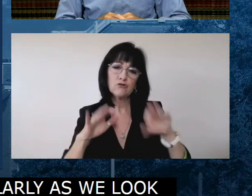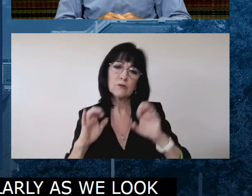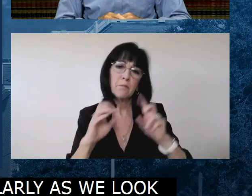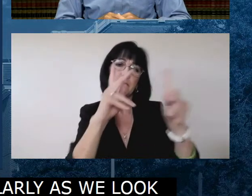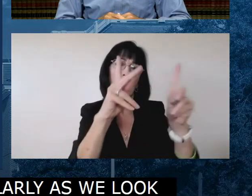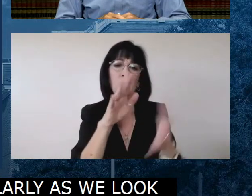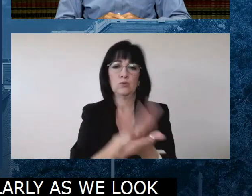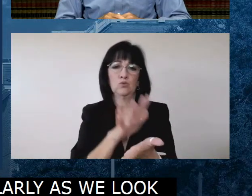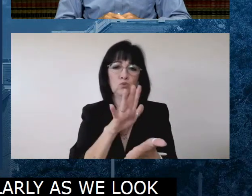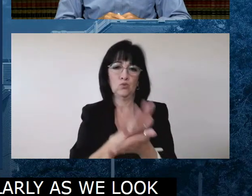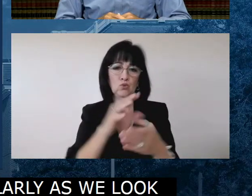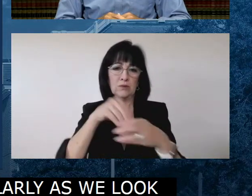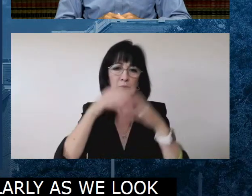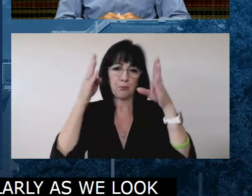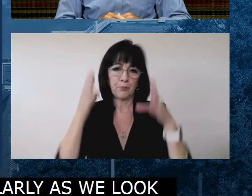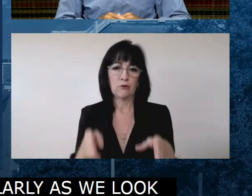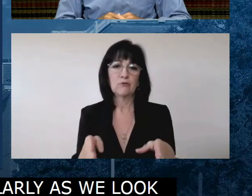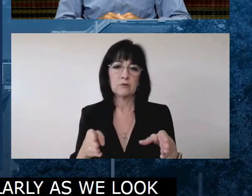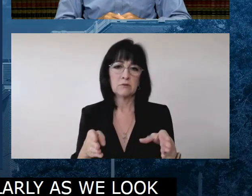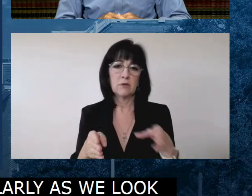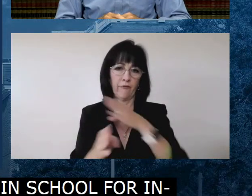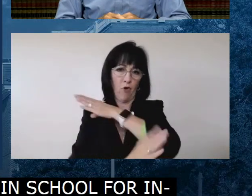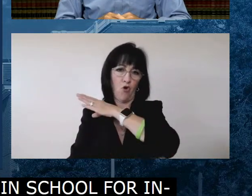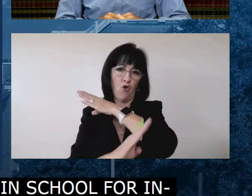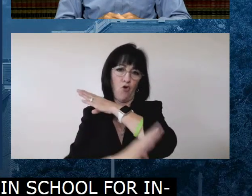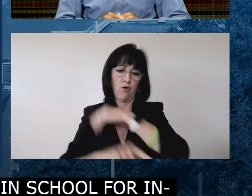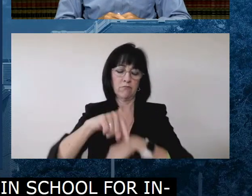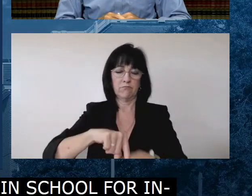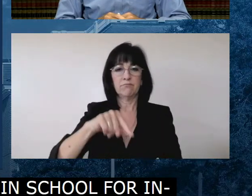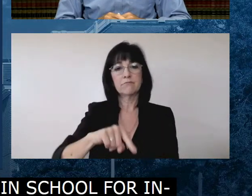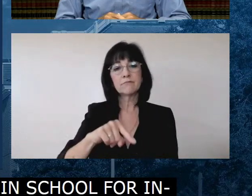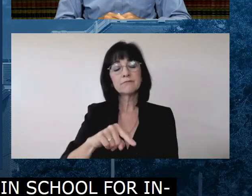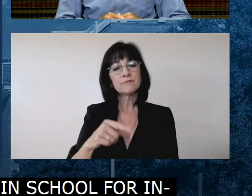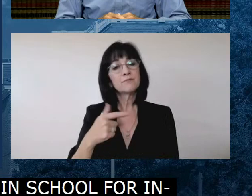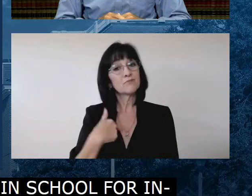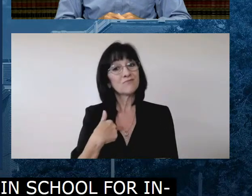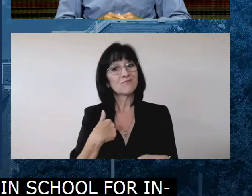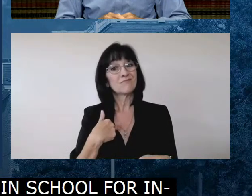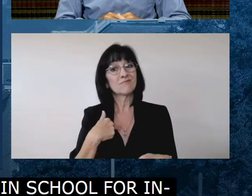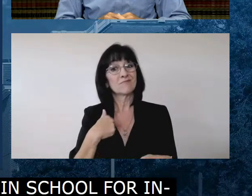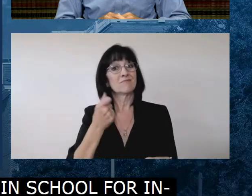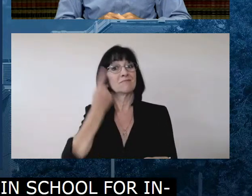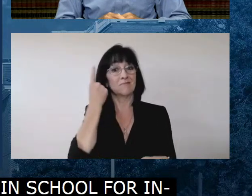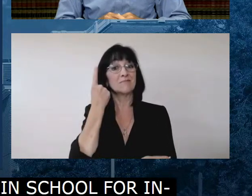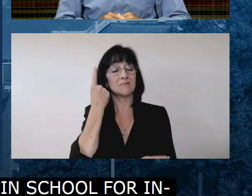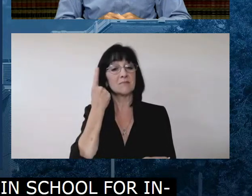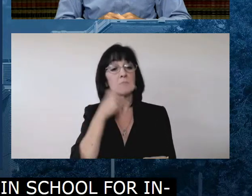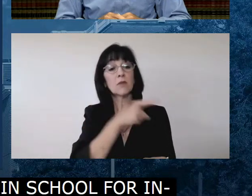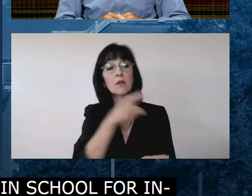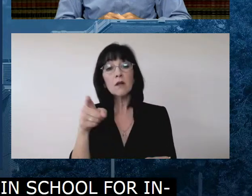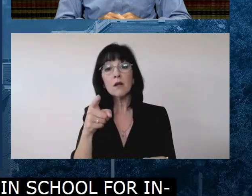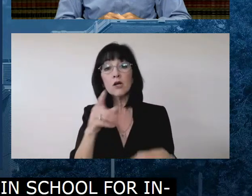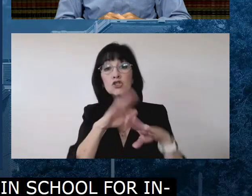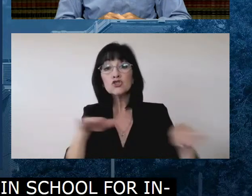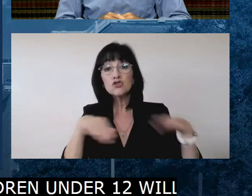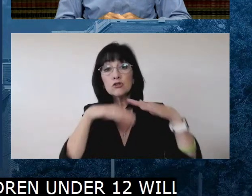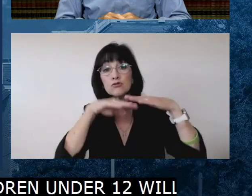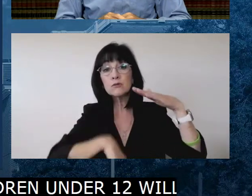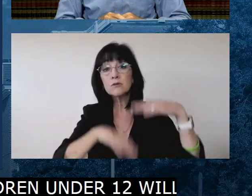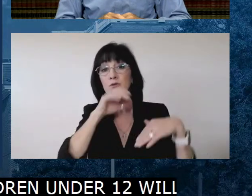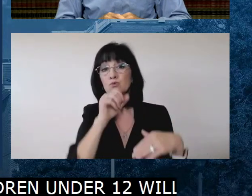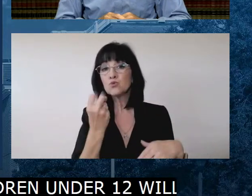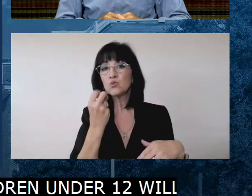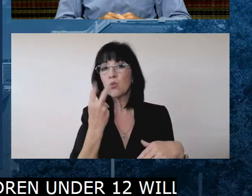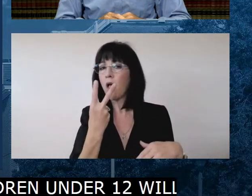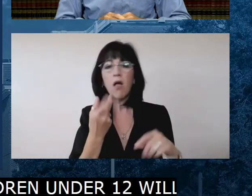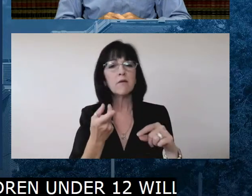instruction, recognizing that children under 12 will not be eligible for vaccination. We know we're